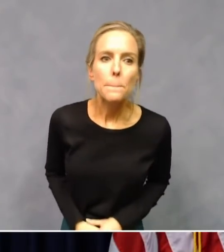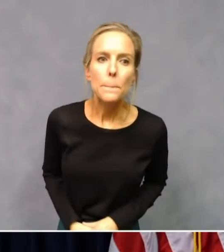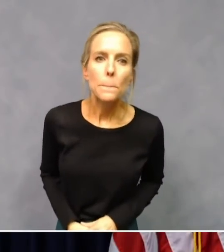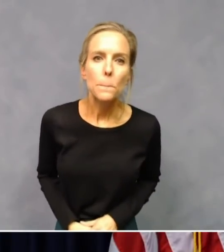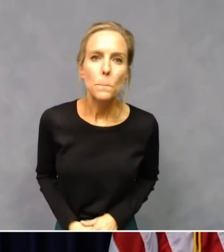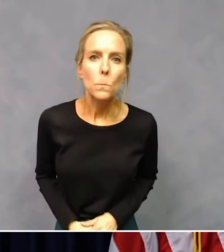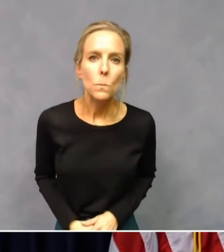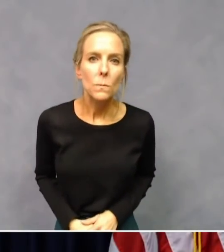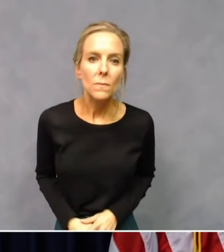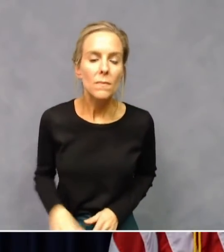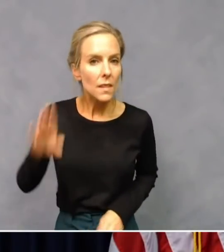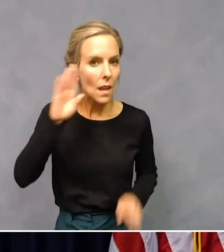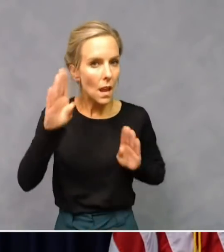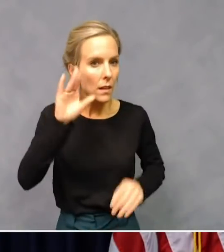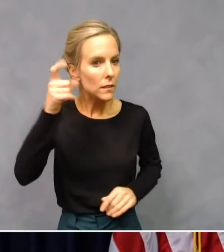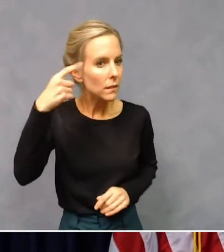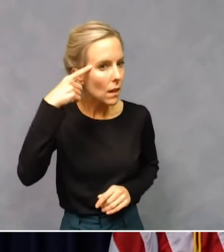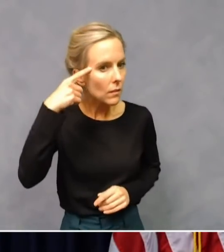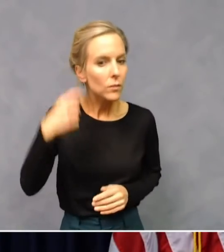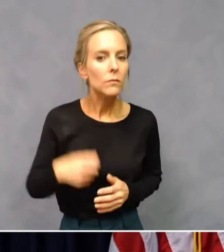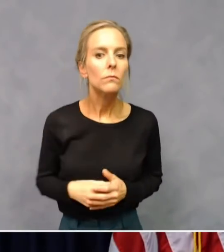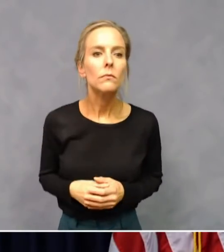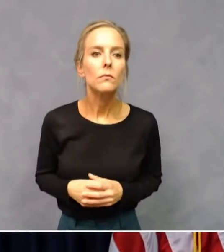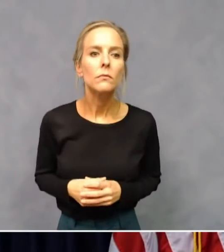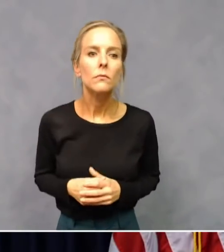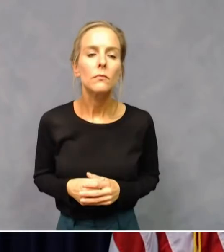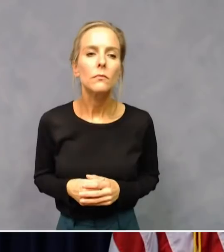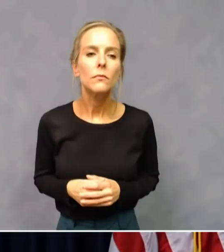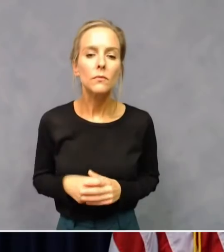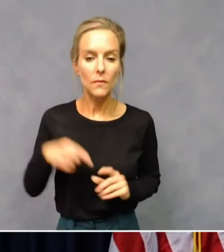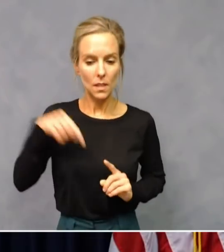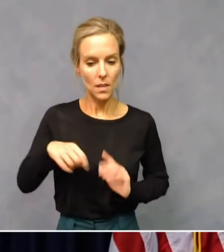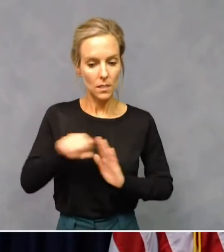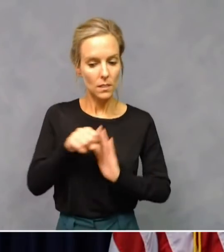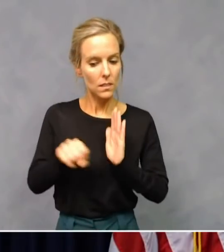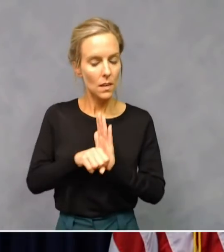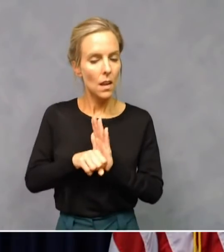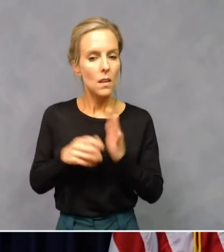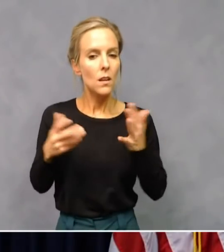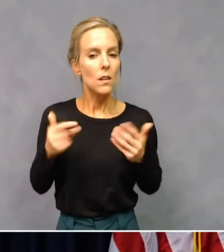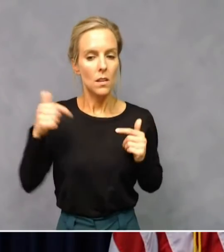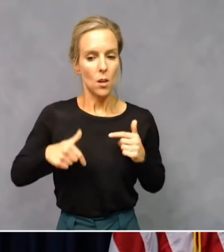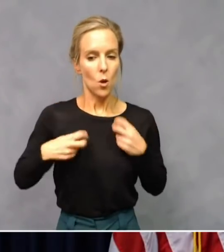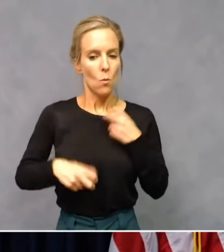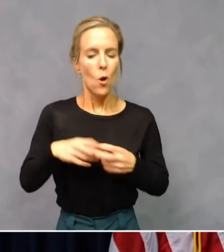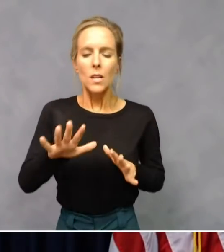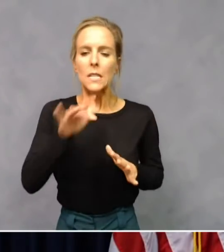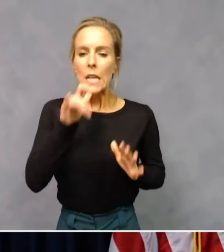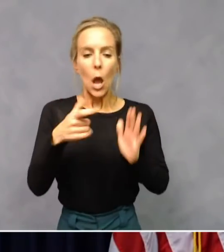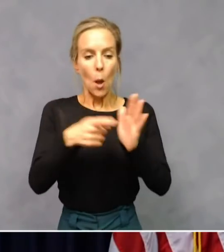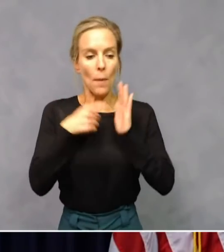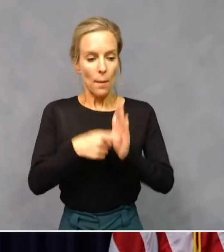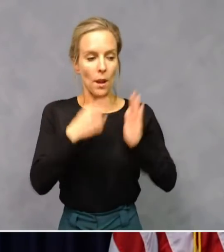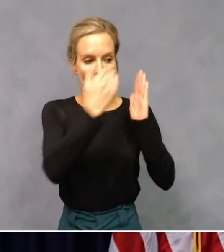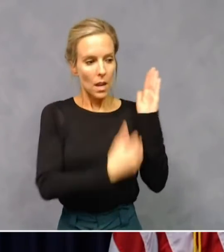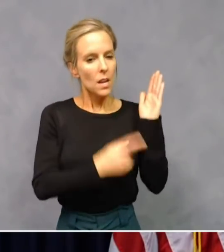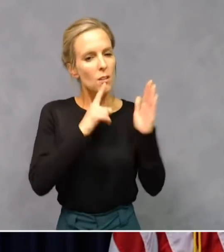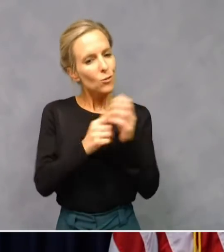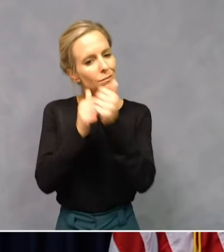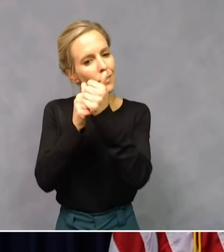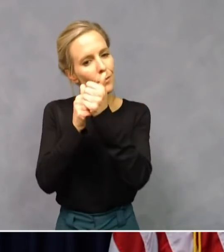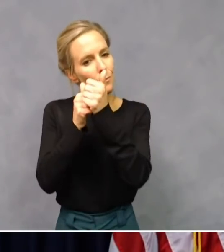Hi, Governor. You've said the state's problem now is not so much mandates, but compliance with existing mandates